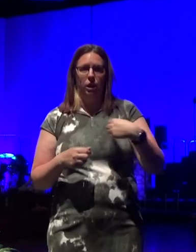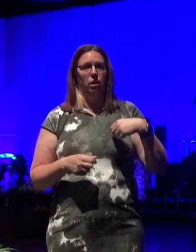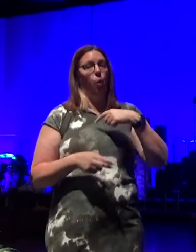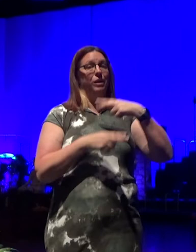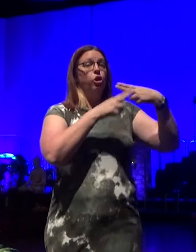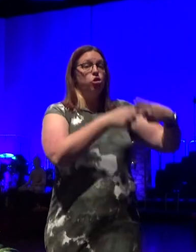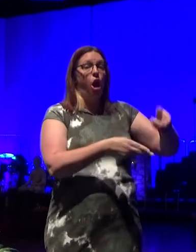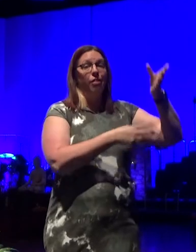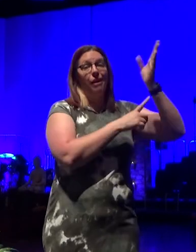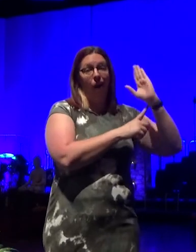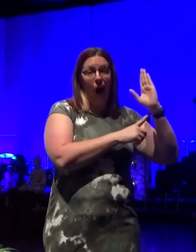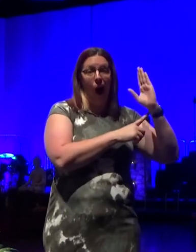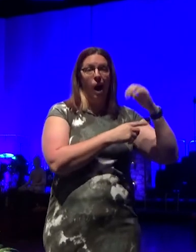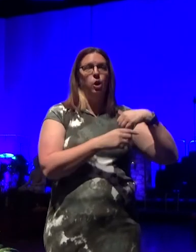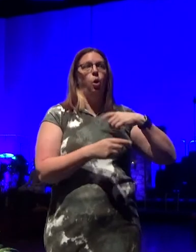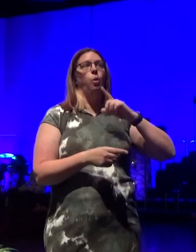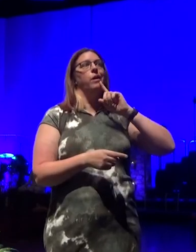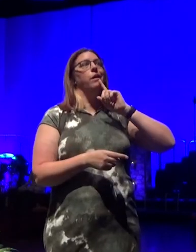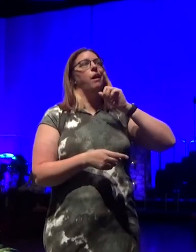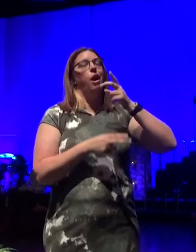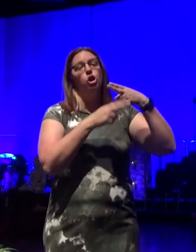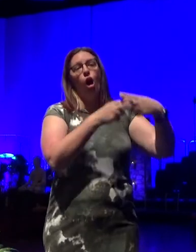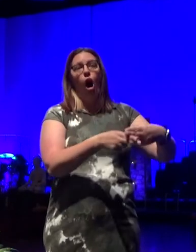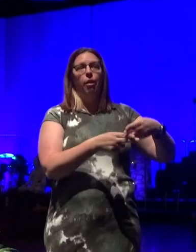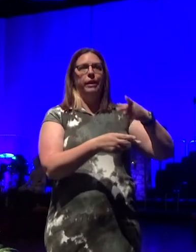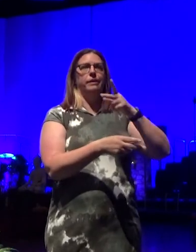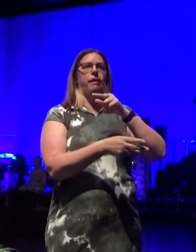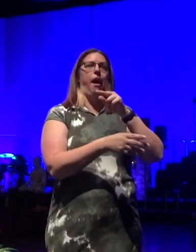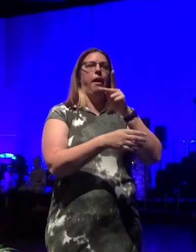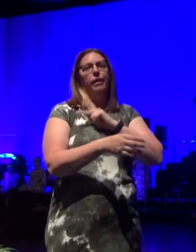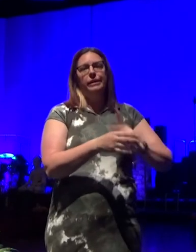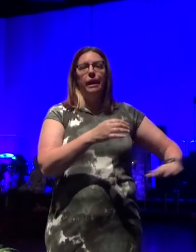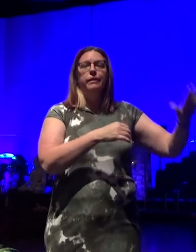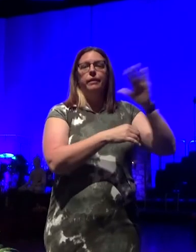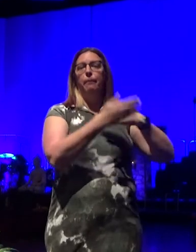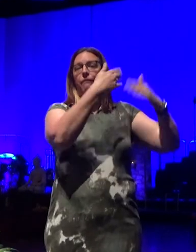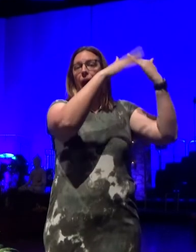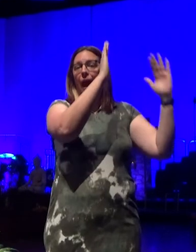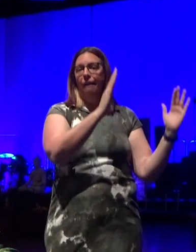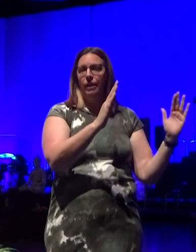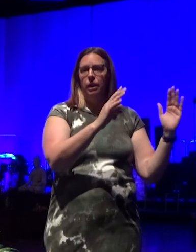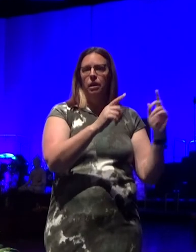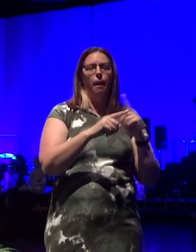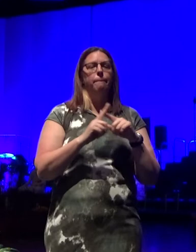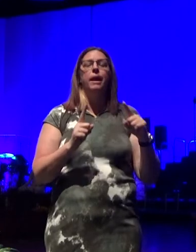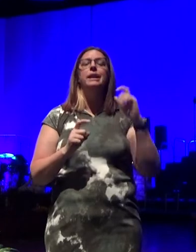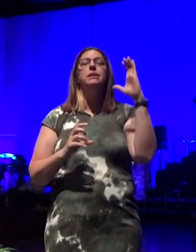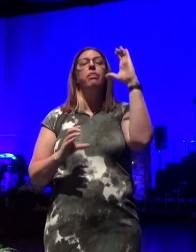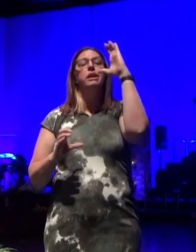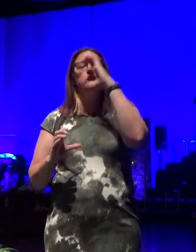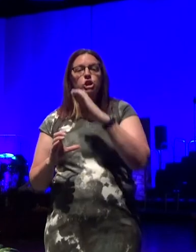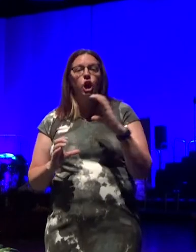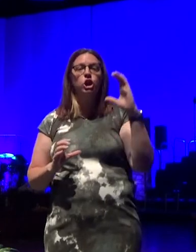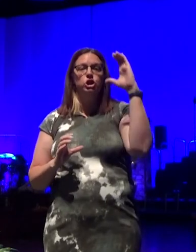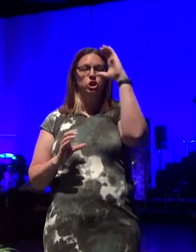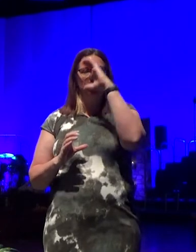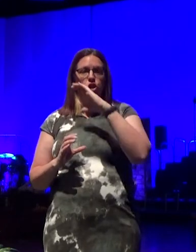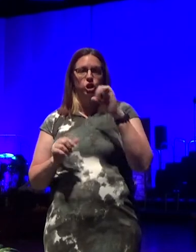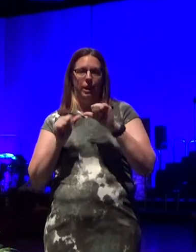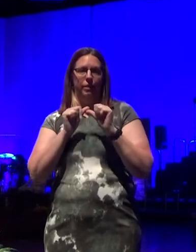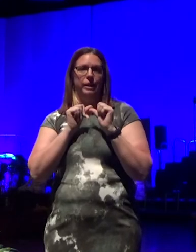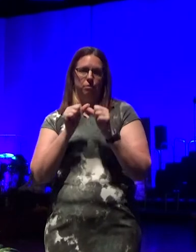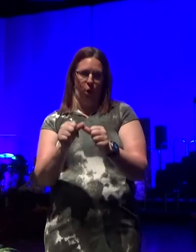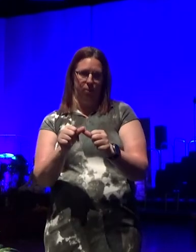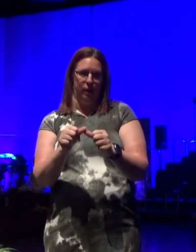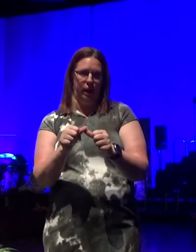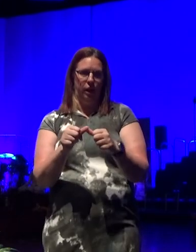heaven, but in the last analysis, it is a search for that alone which is permanent. We all know enough